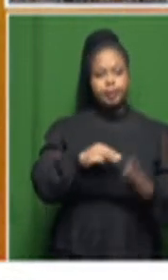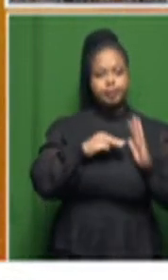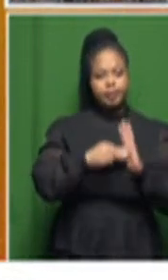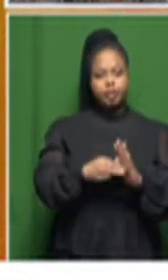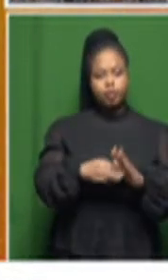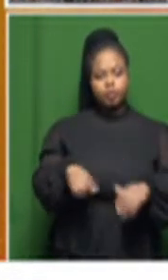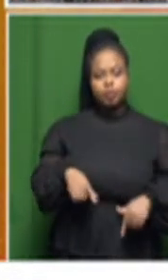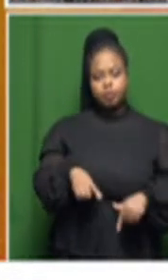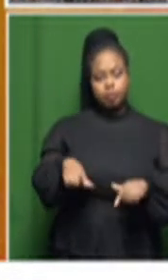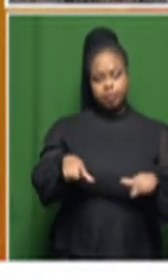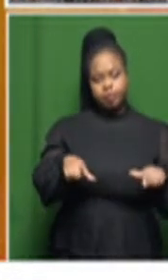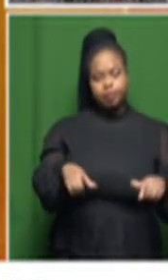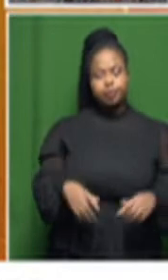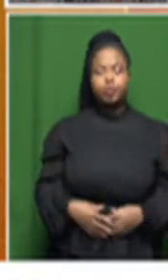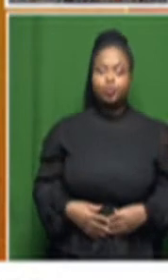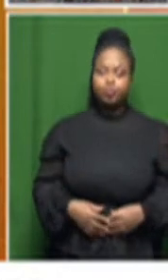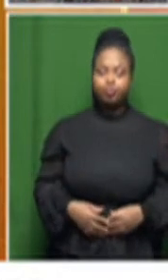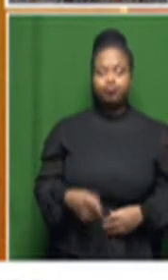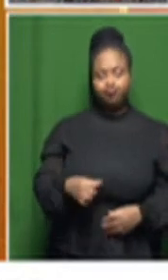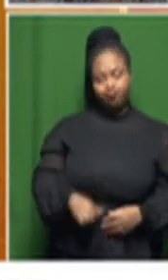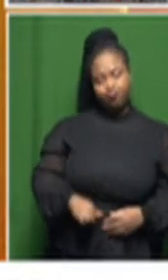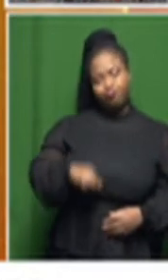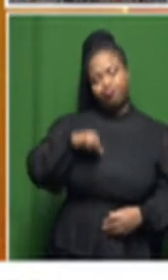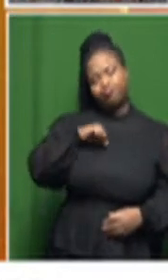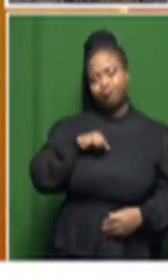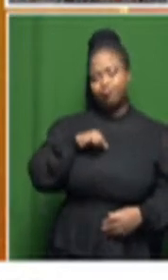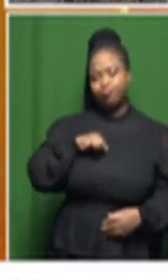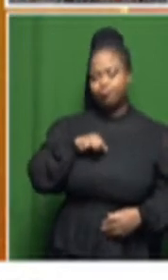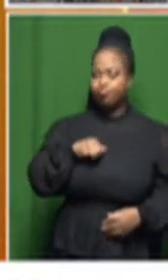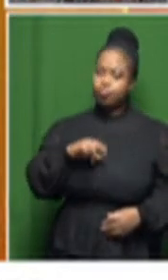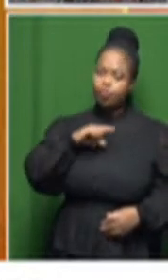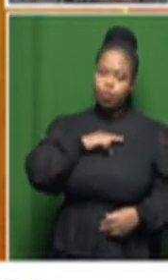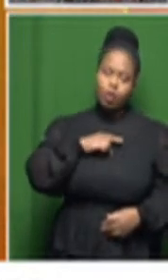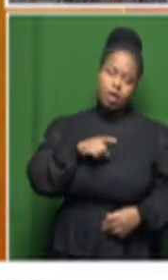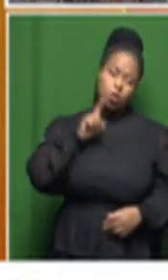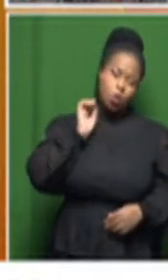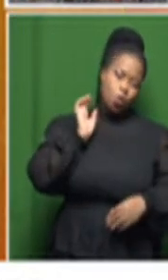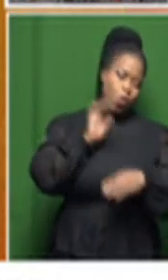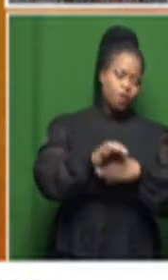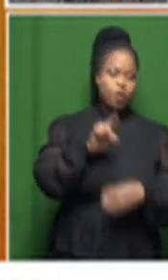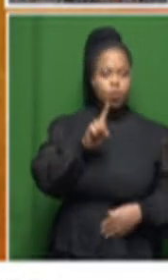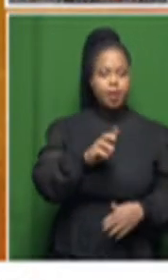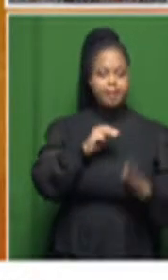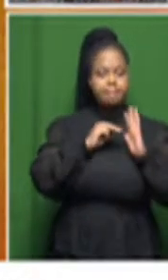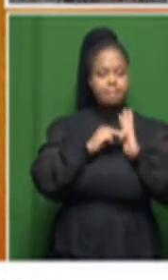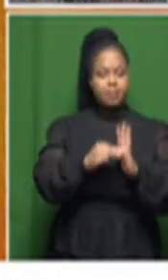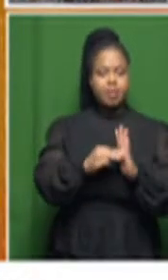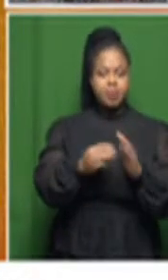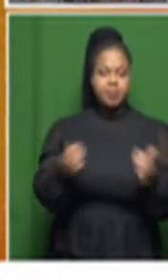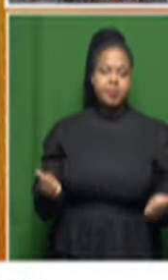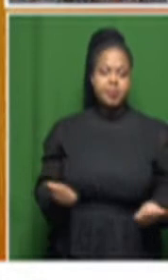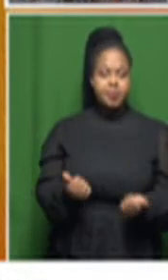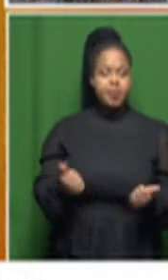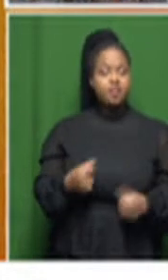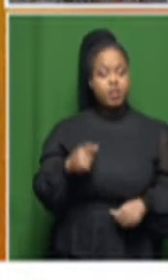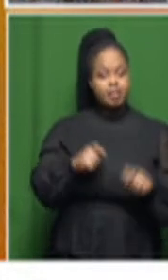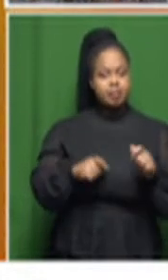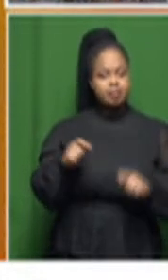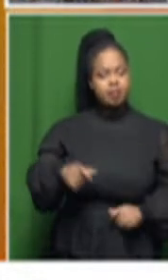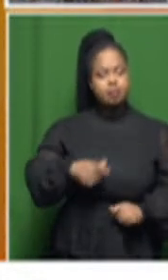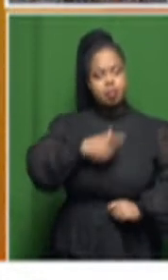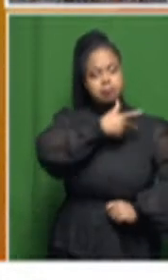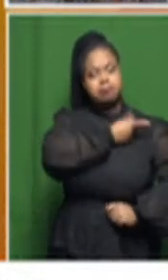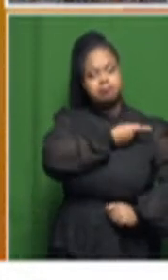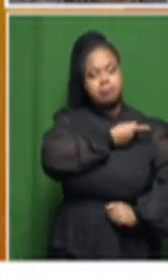Limpopo. And so we're quite proud to have crossed the 1 million mark in terms of absolute numbers. And over